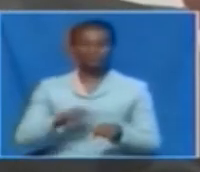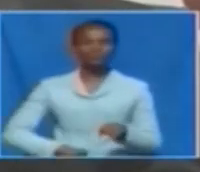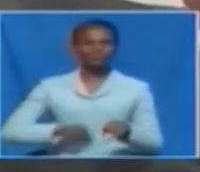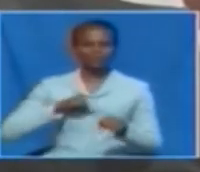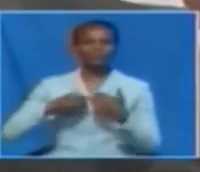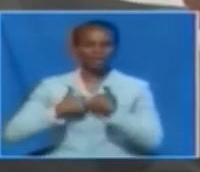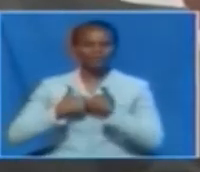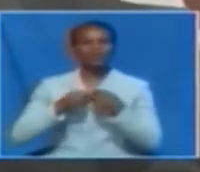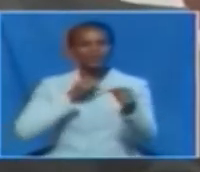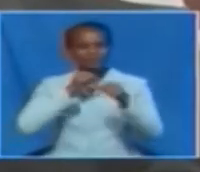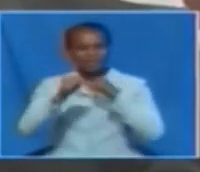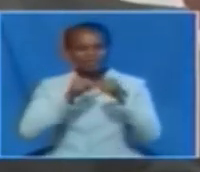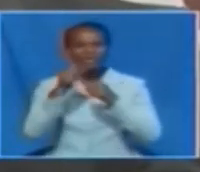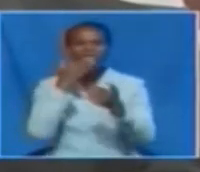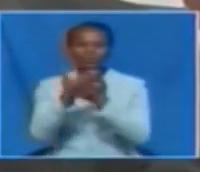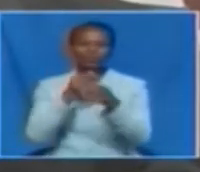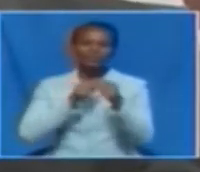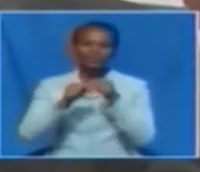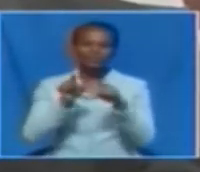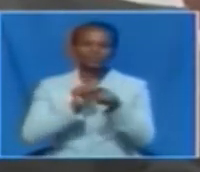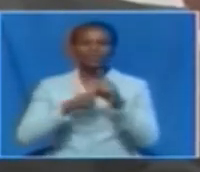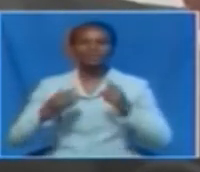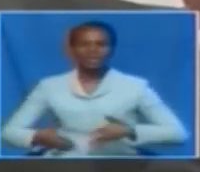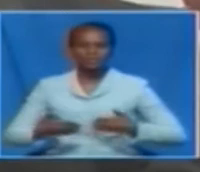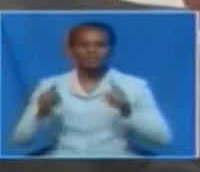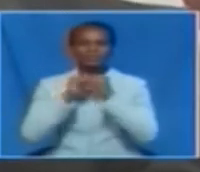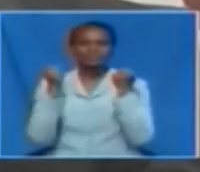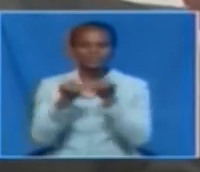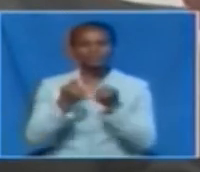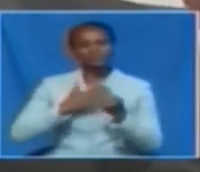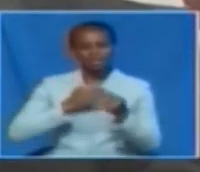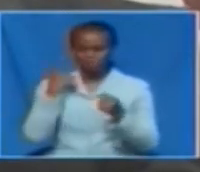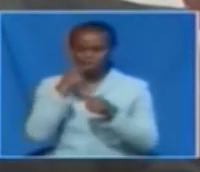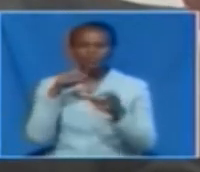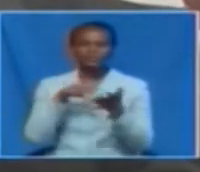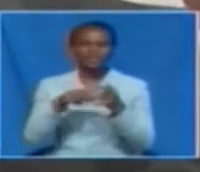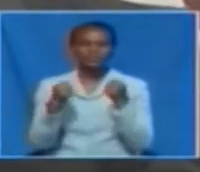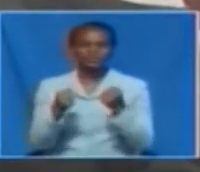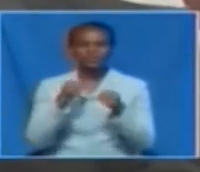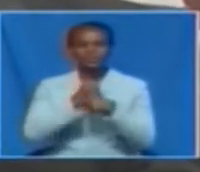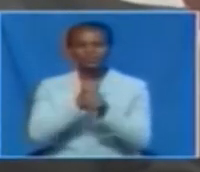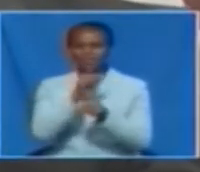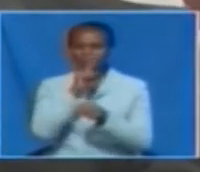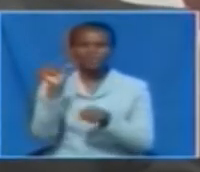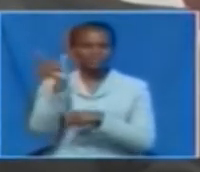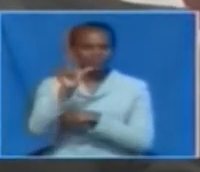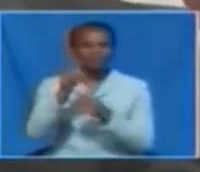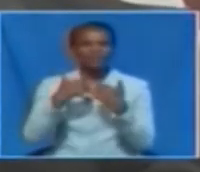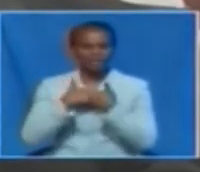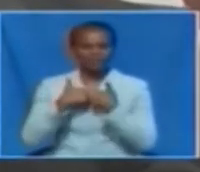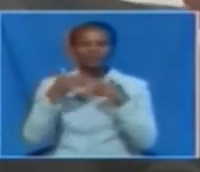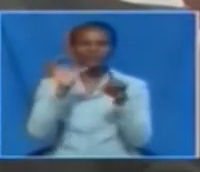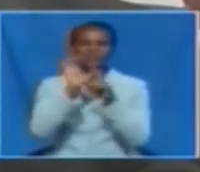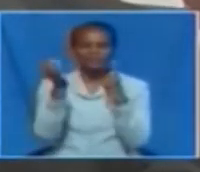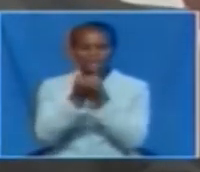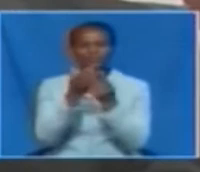we have fought a resilient fight, and I'm grateful to my team and those that have remained strong to make sure that MMD has its current culture